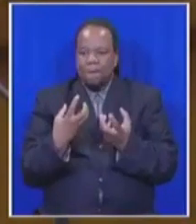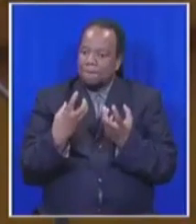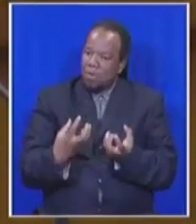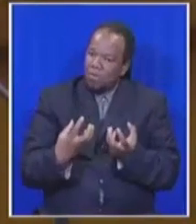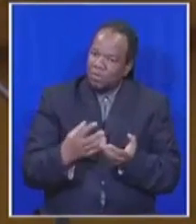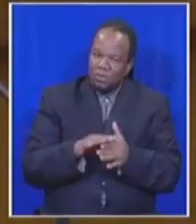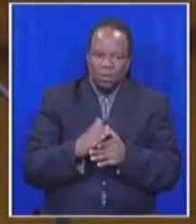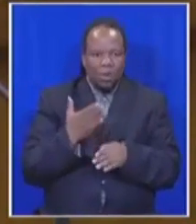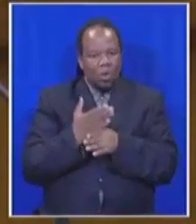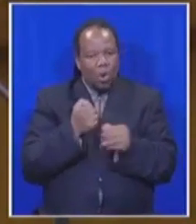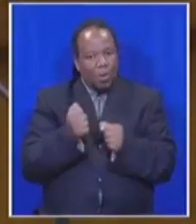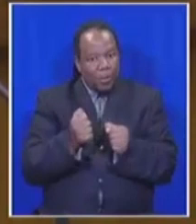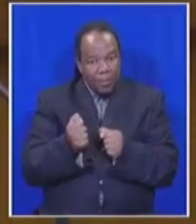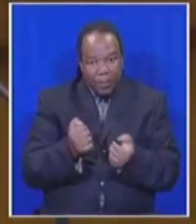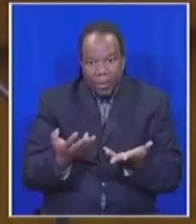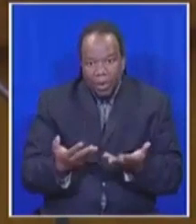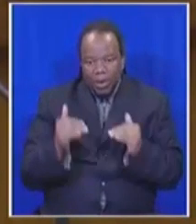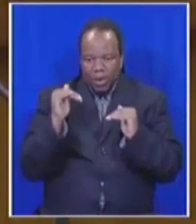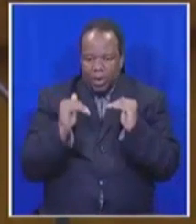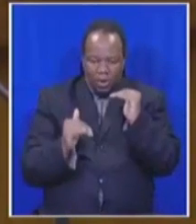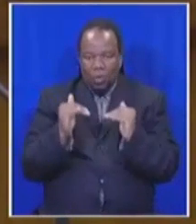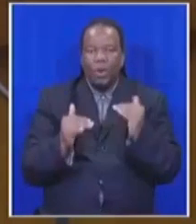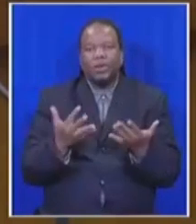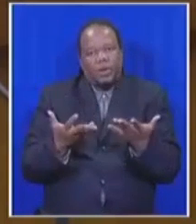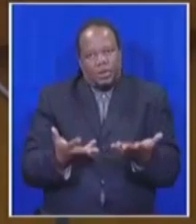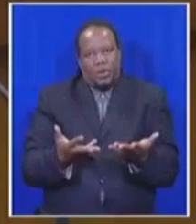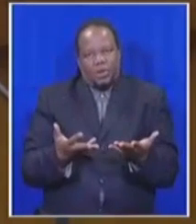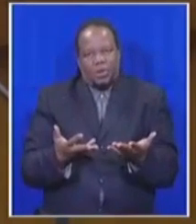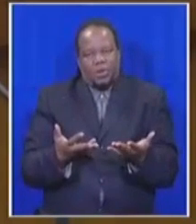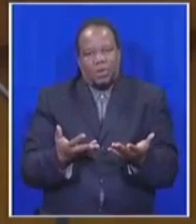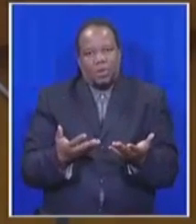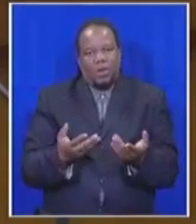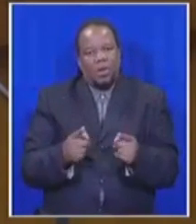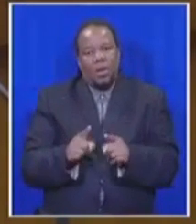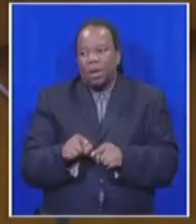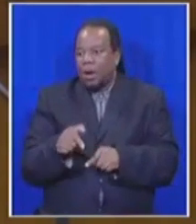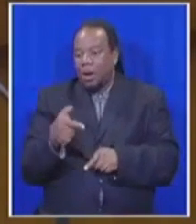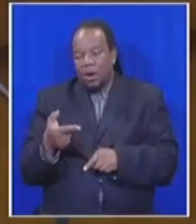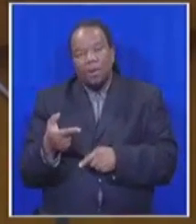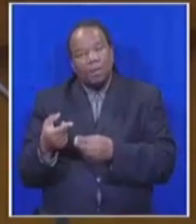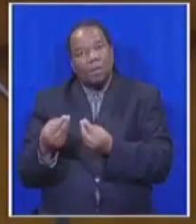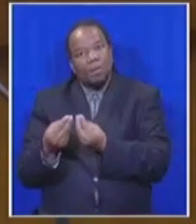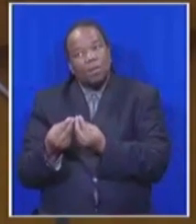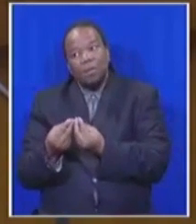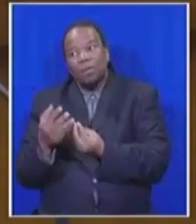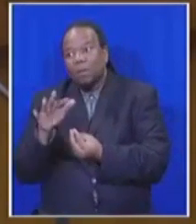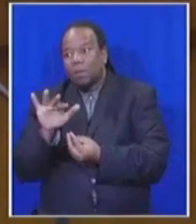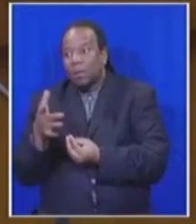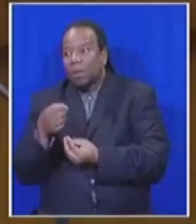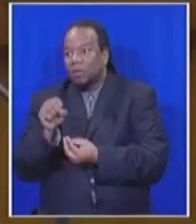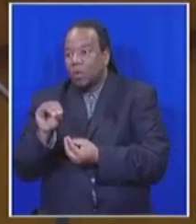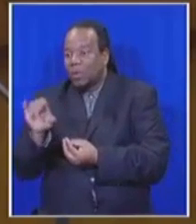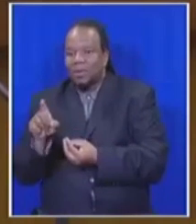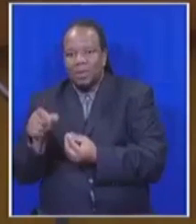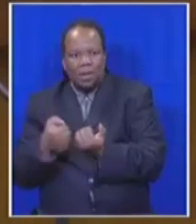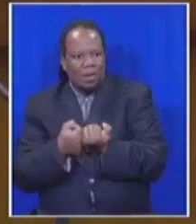inequality. We further regret that some state-owned enterprises have not been acting in the best interest of our people. We